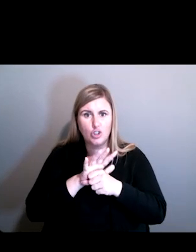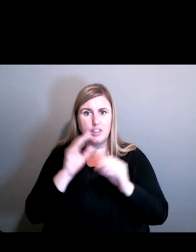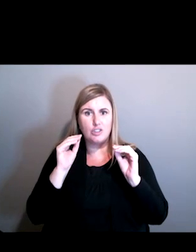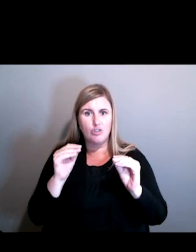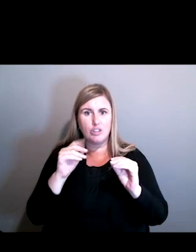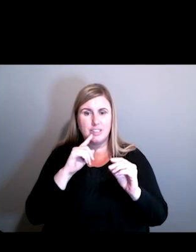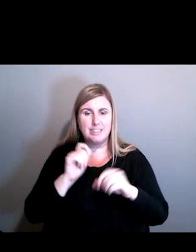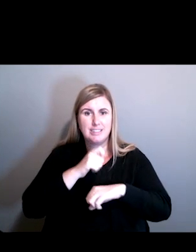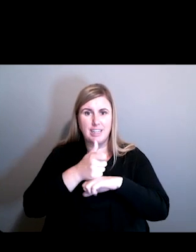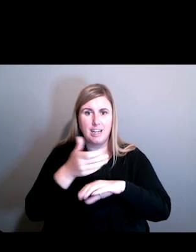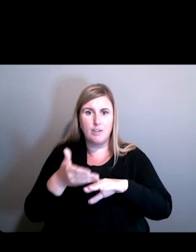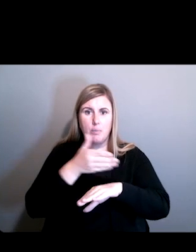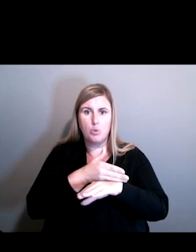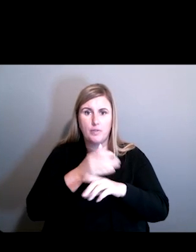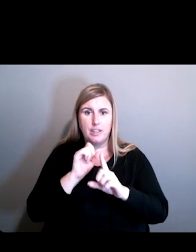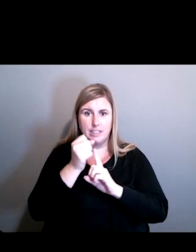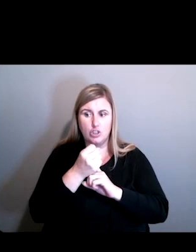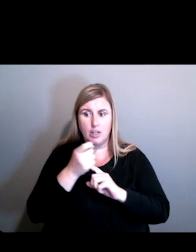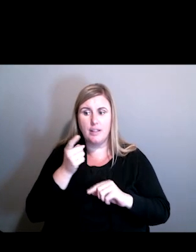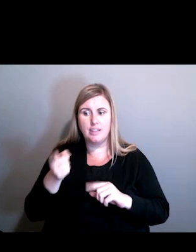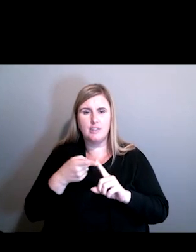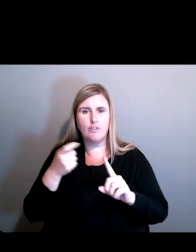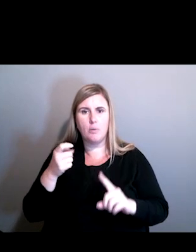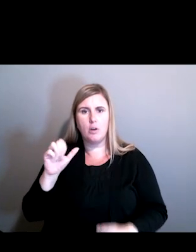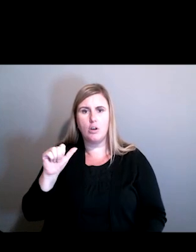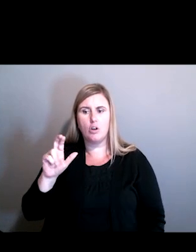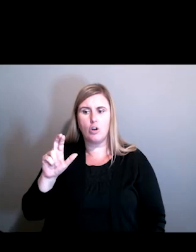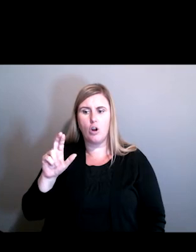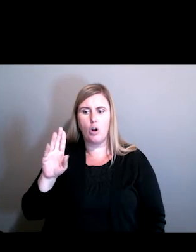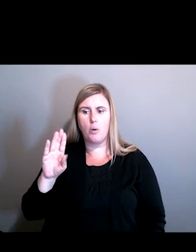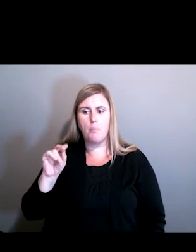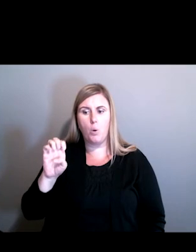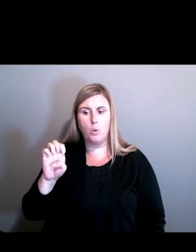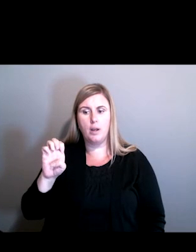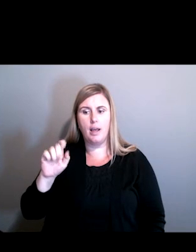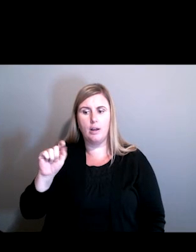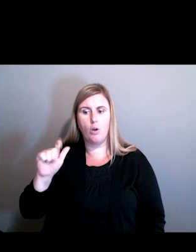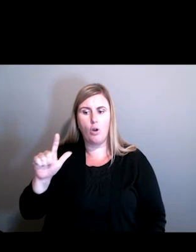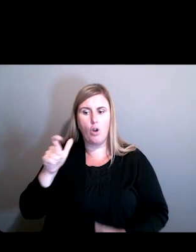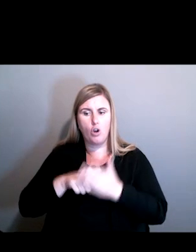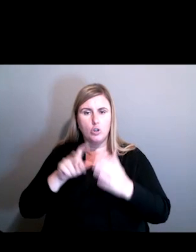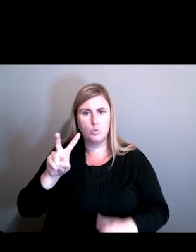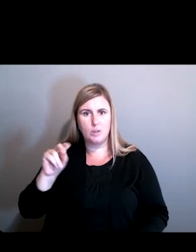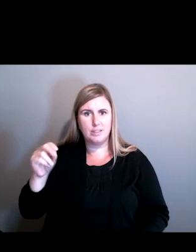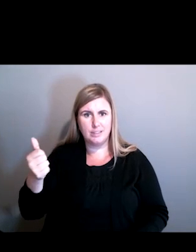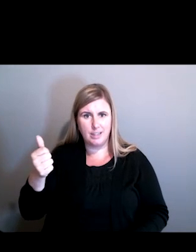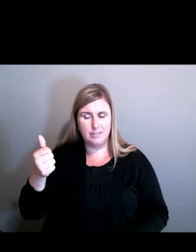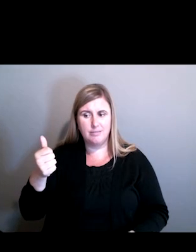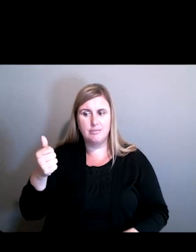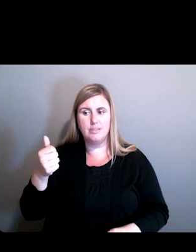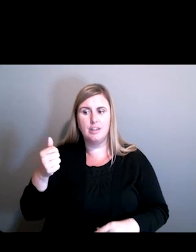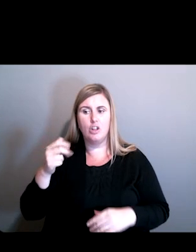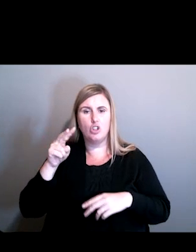that instruction is a set of improving conditions. And this is from the Carbone et al. Article in 2010 that looks